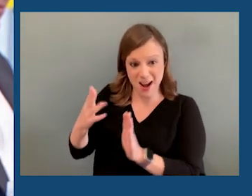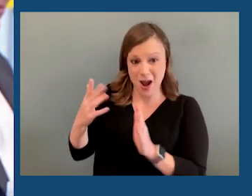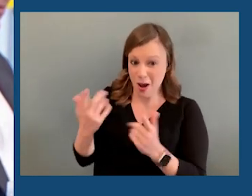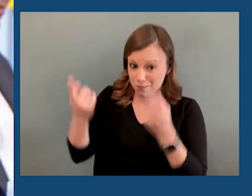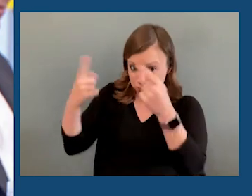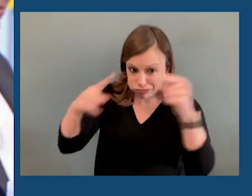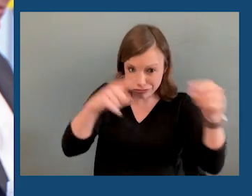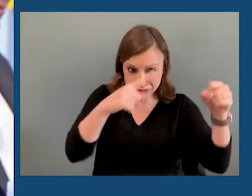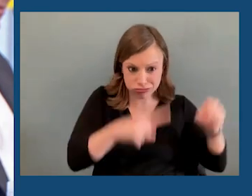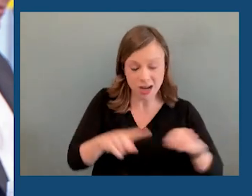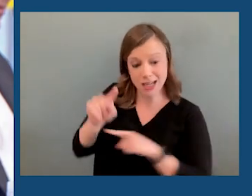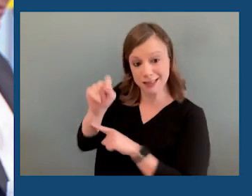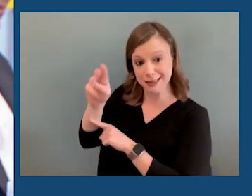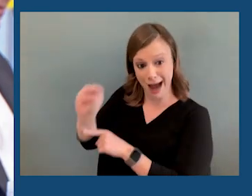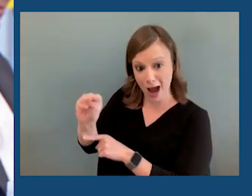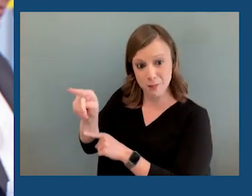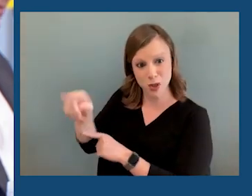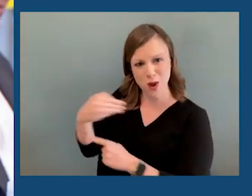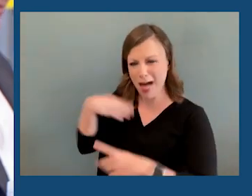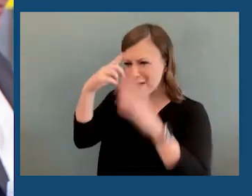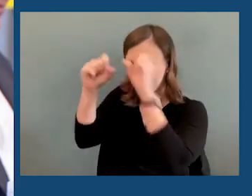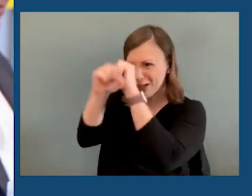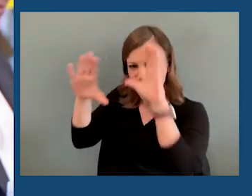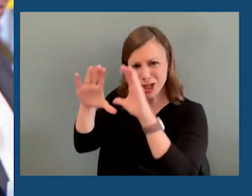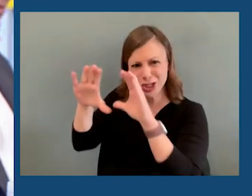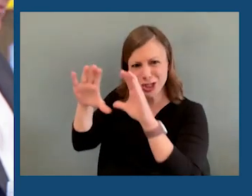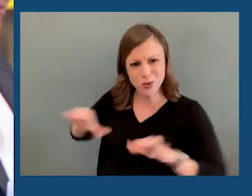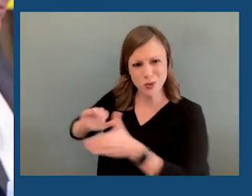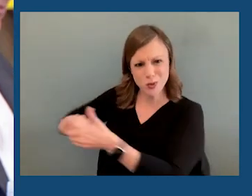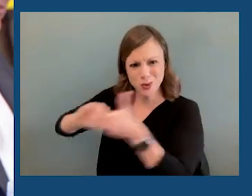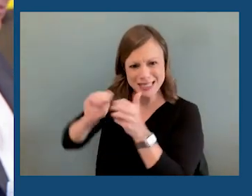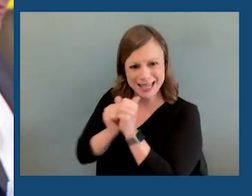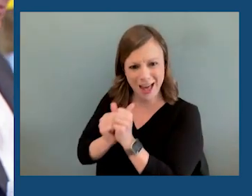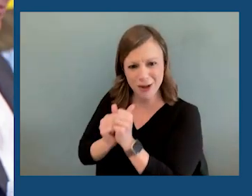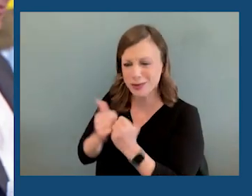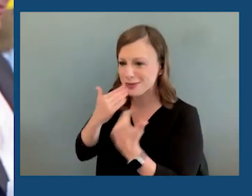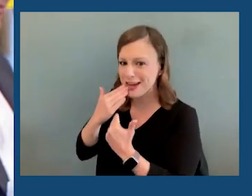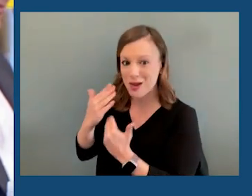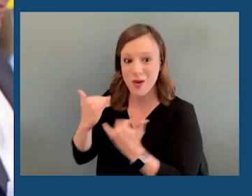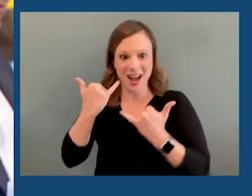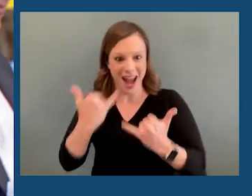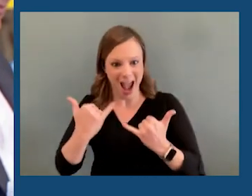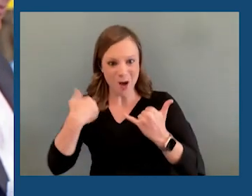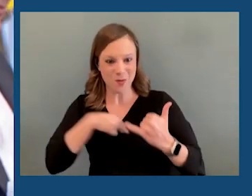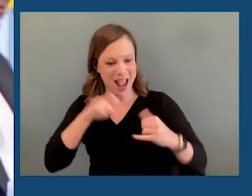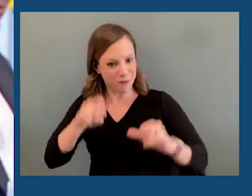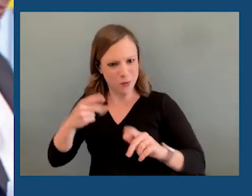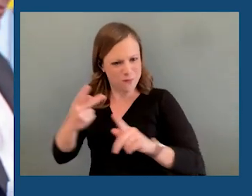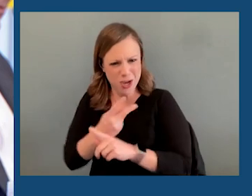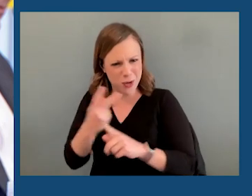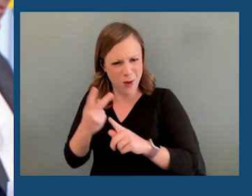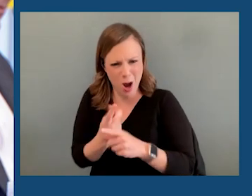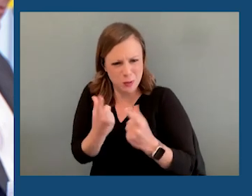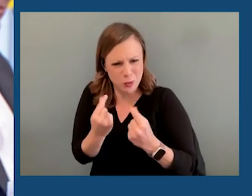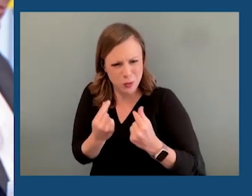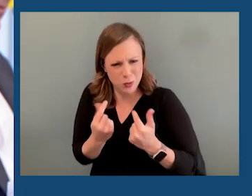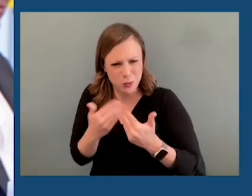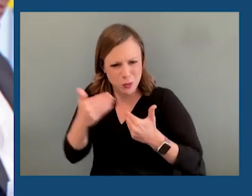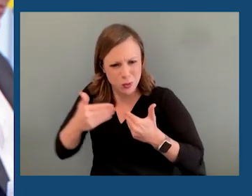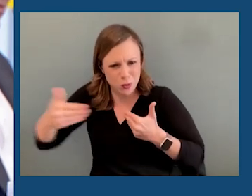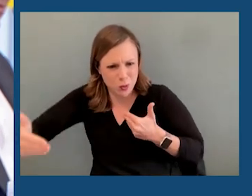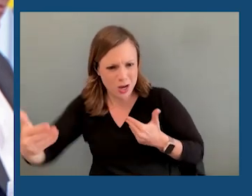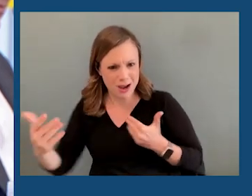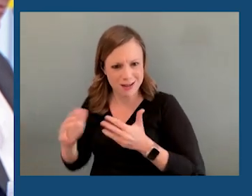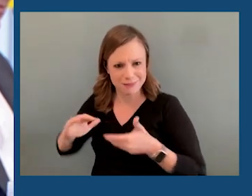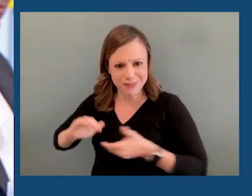is to do it together, right? And so I really want to thank all of the partners here. Not only did we travel to be here for this